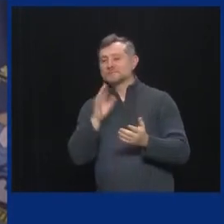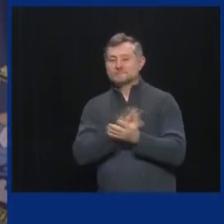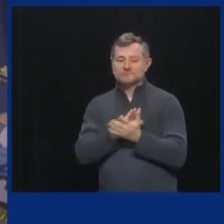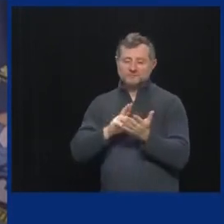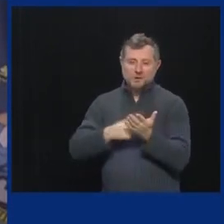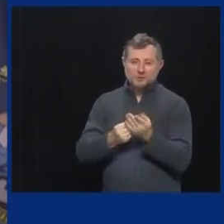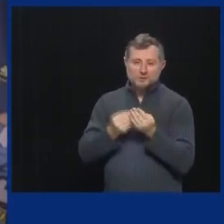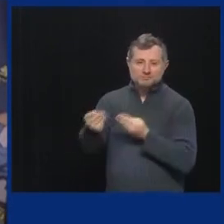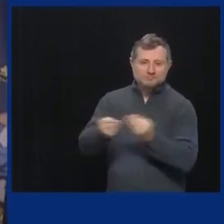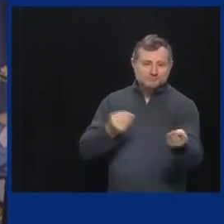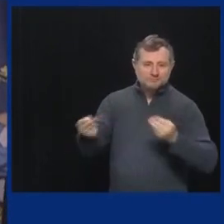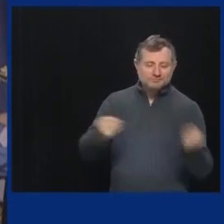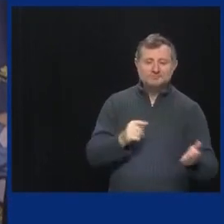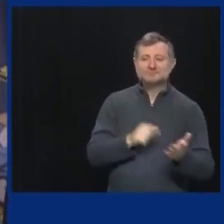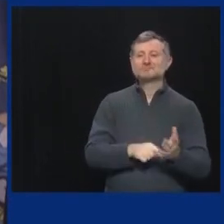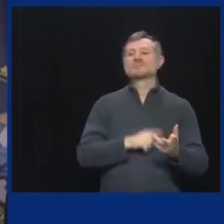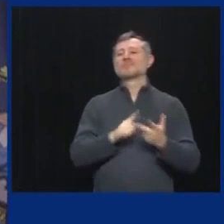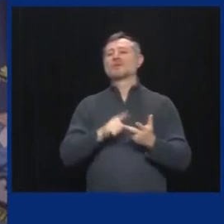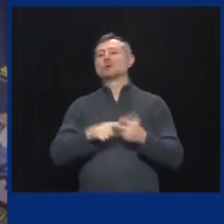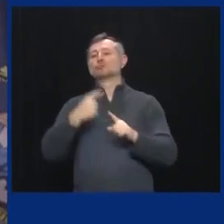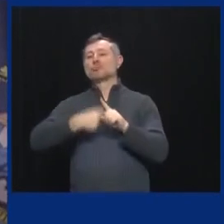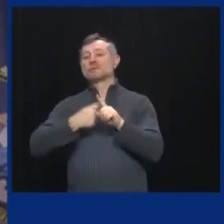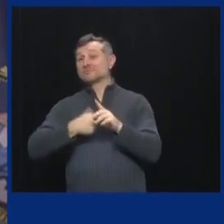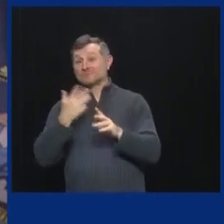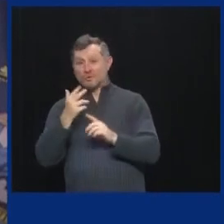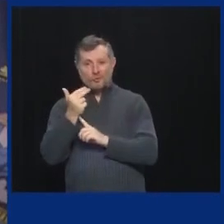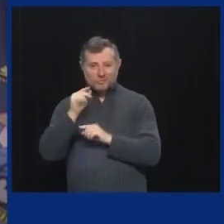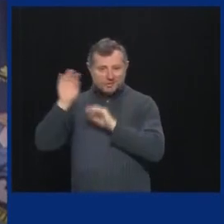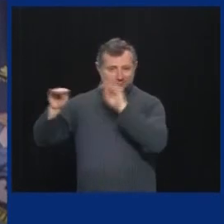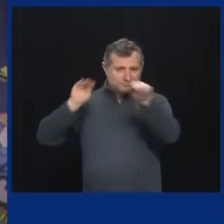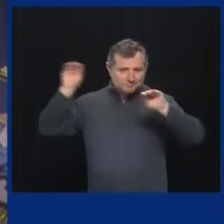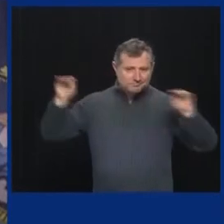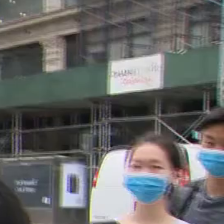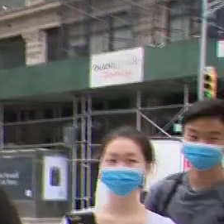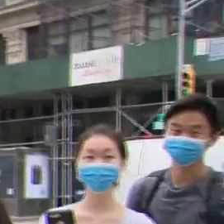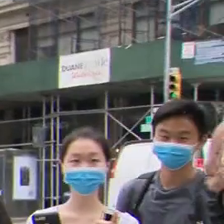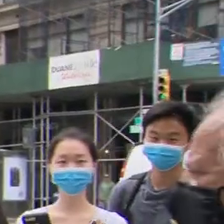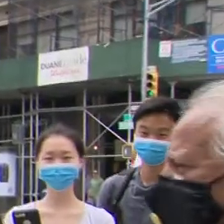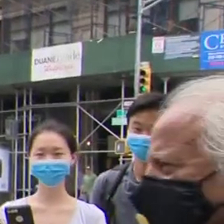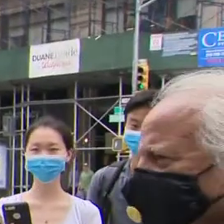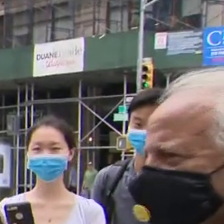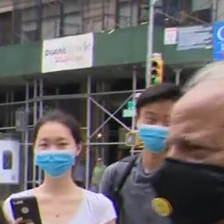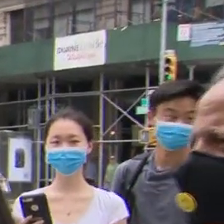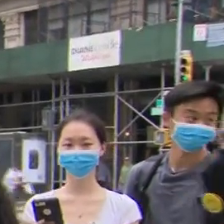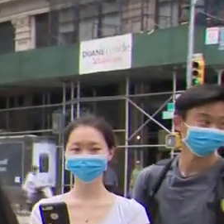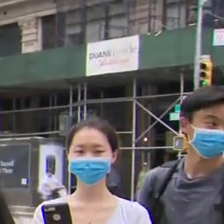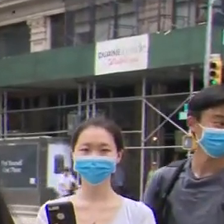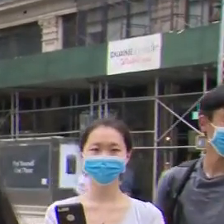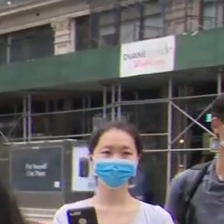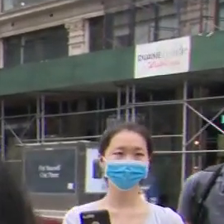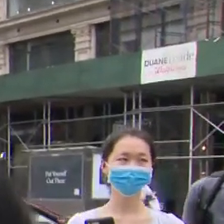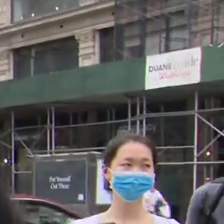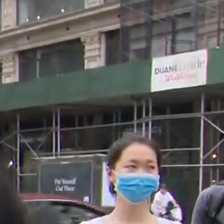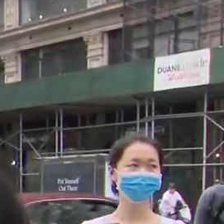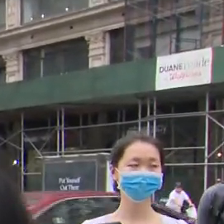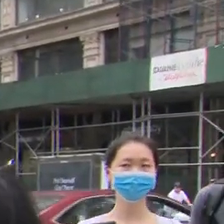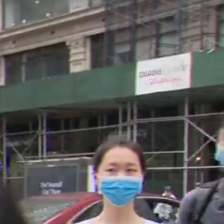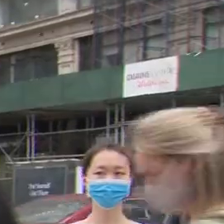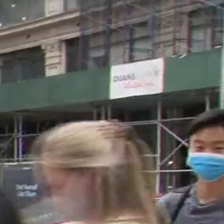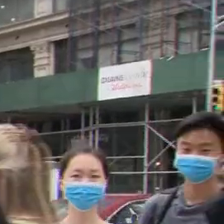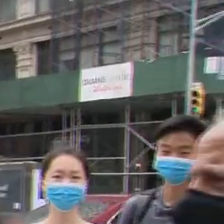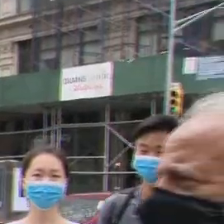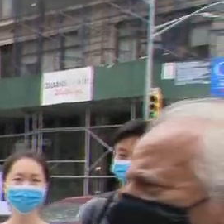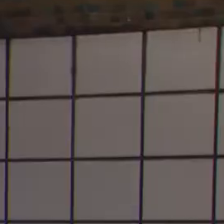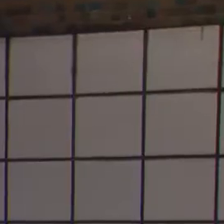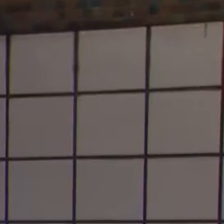rental. Right now they're in hotels. And this will help reimburse for the hotel expenses. Senate Majority Leader Chuck Schumer this Sunday also calling for